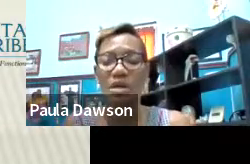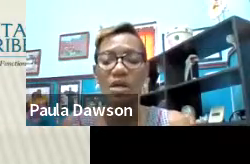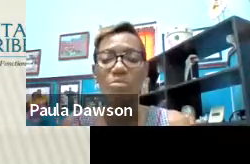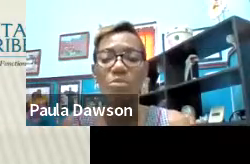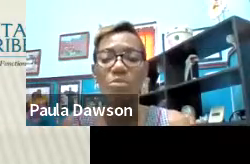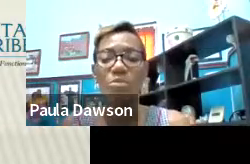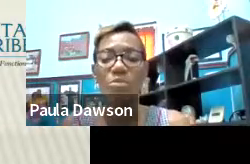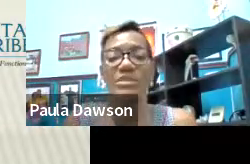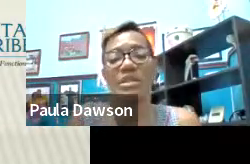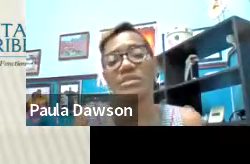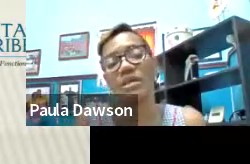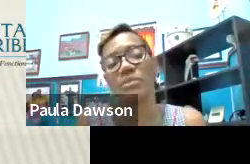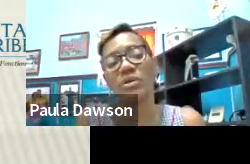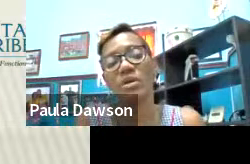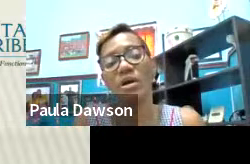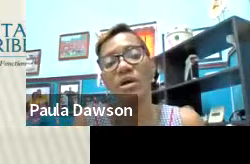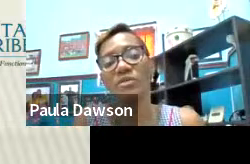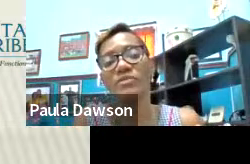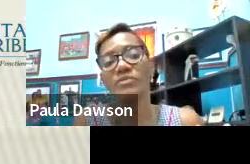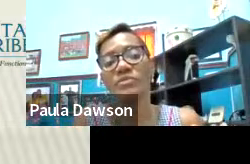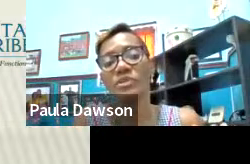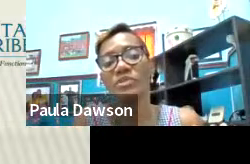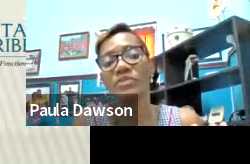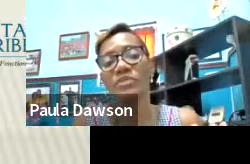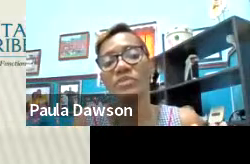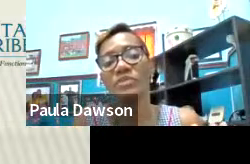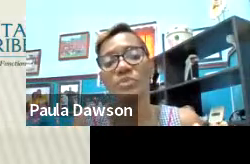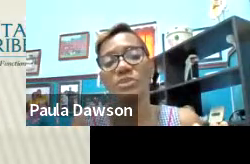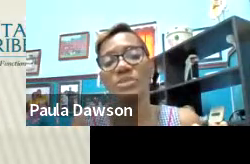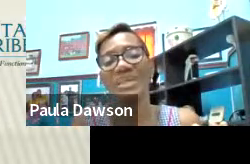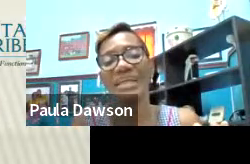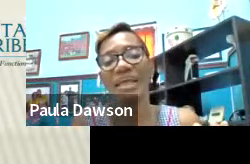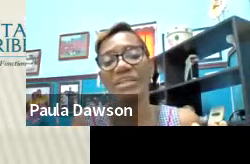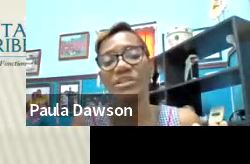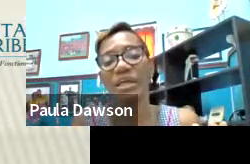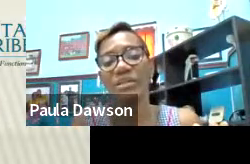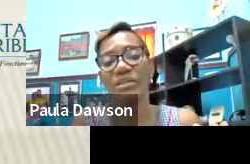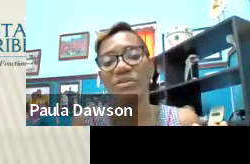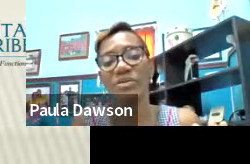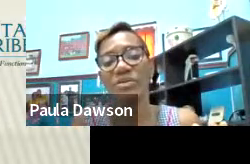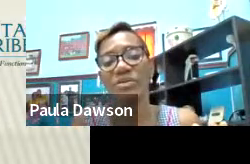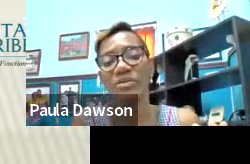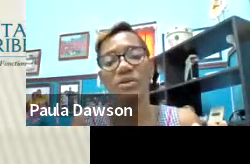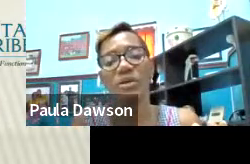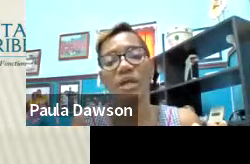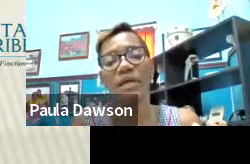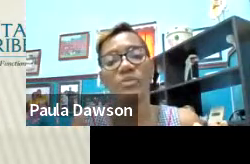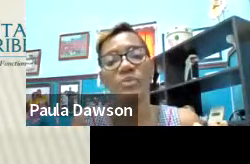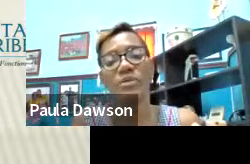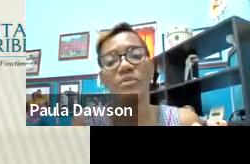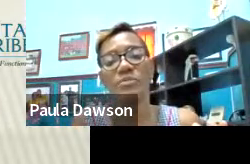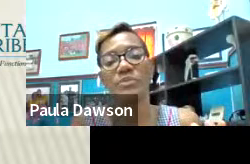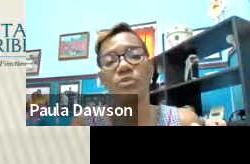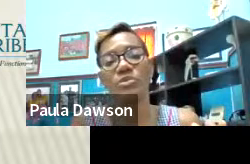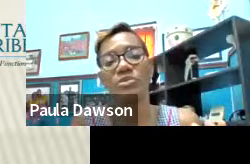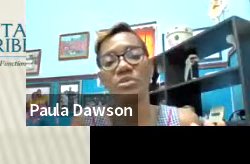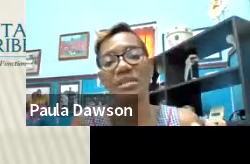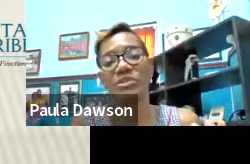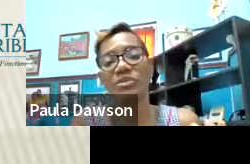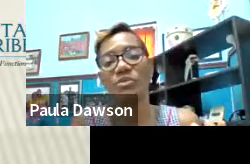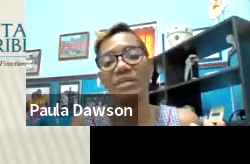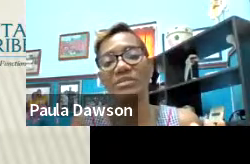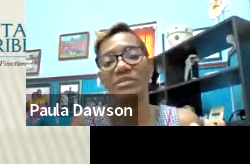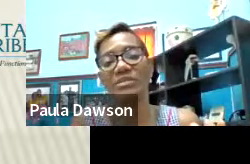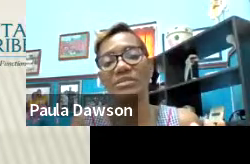its movement. Here's an example of the phenol. We're doing an adductor here, and we use